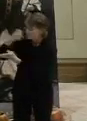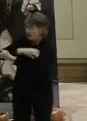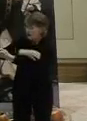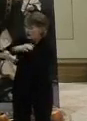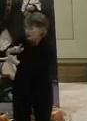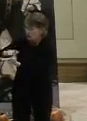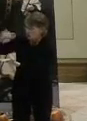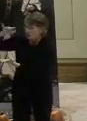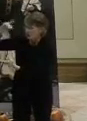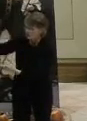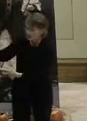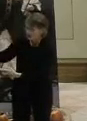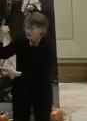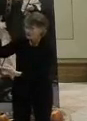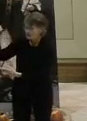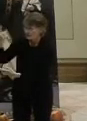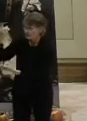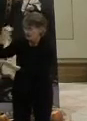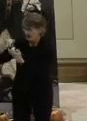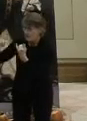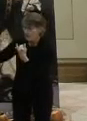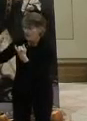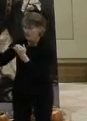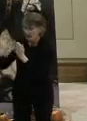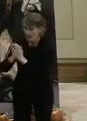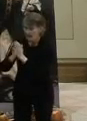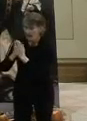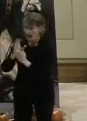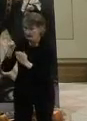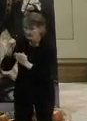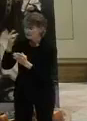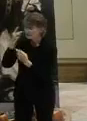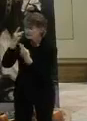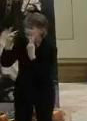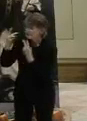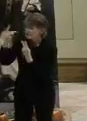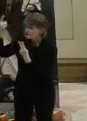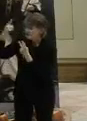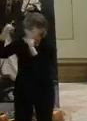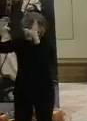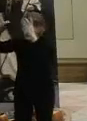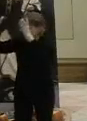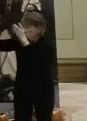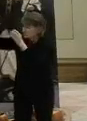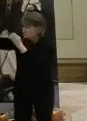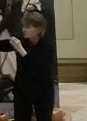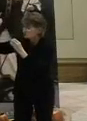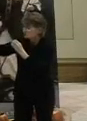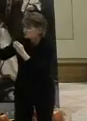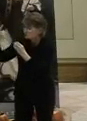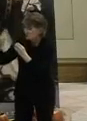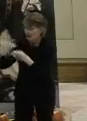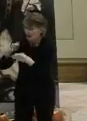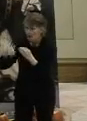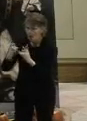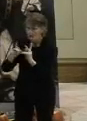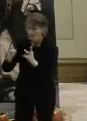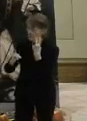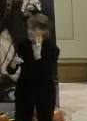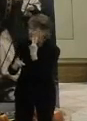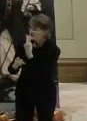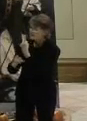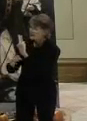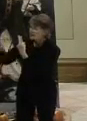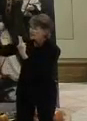ever. Amen. Behold, he is coming amid the clouds, and every eye will see him,